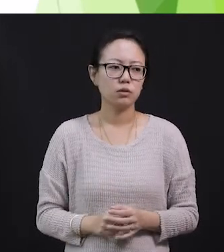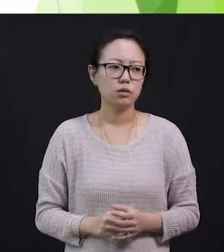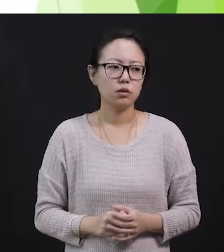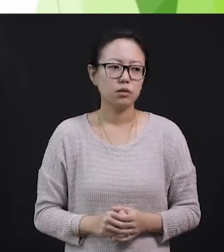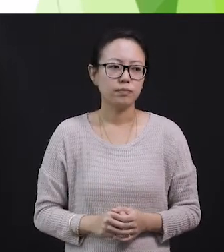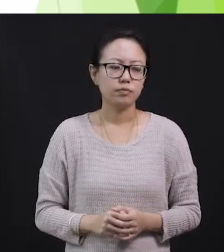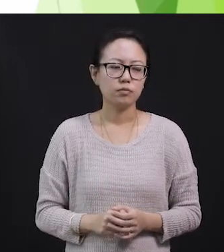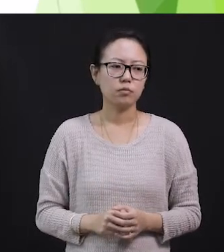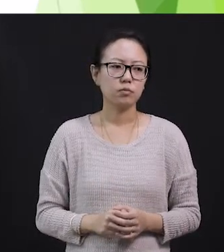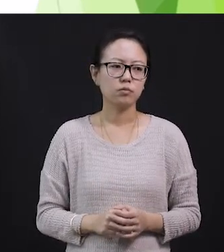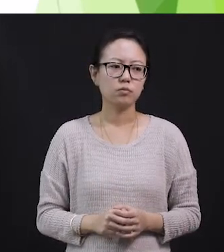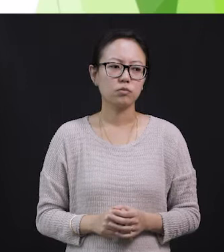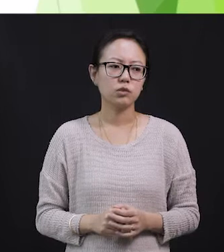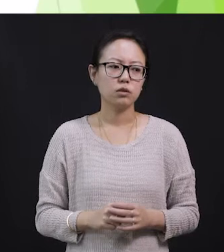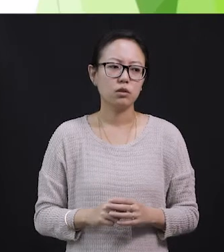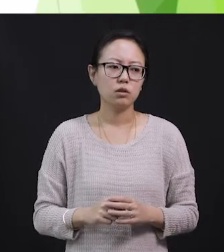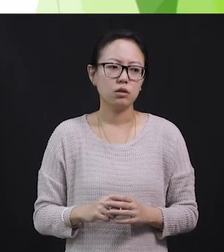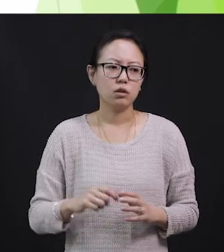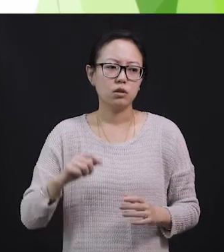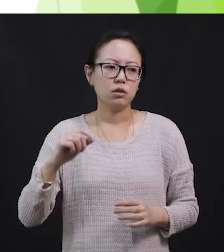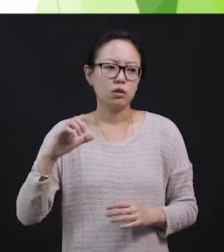Calcutta. So London examining model